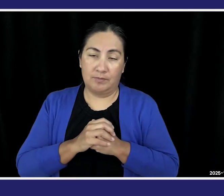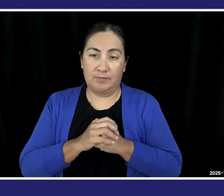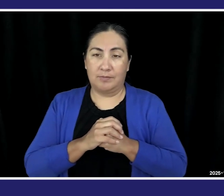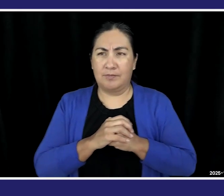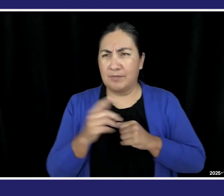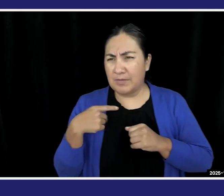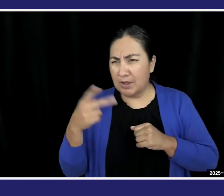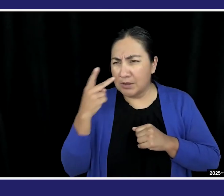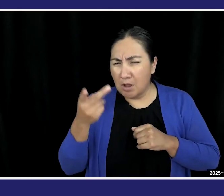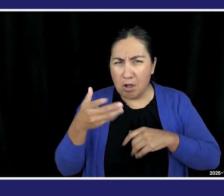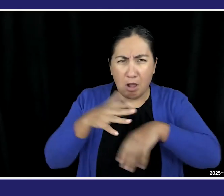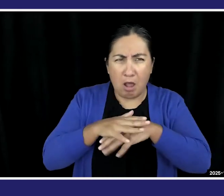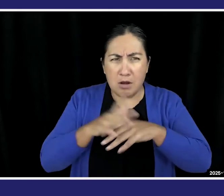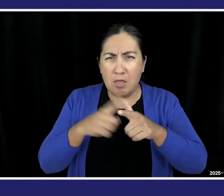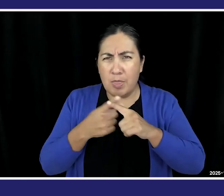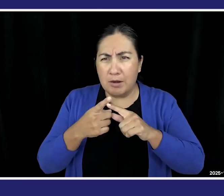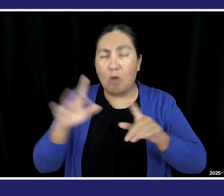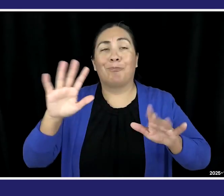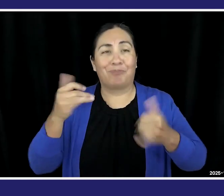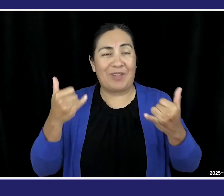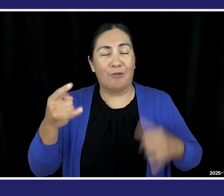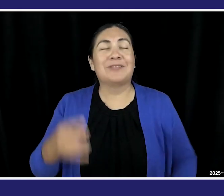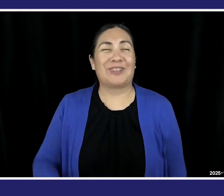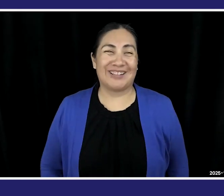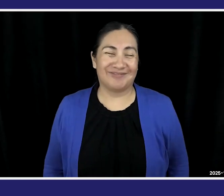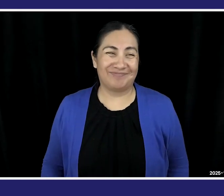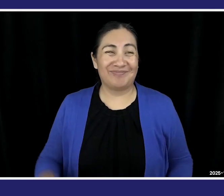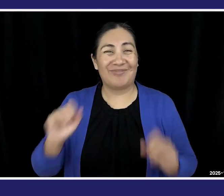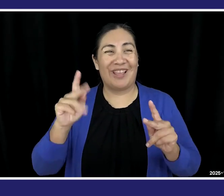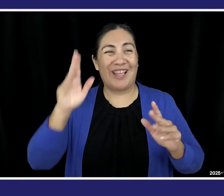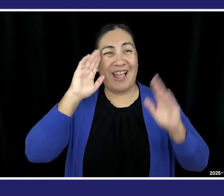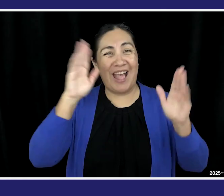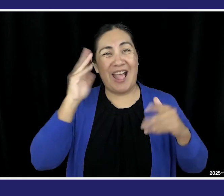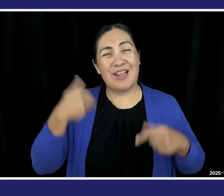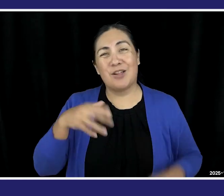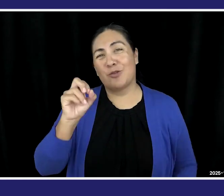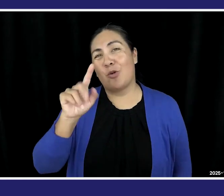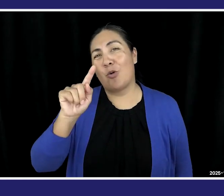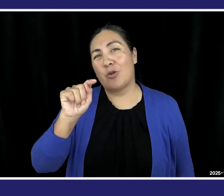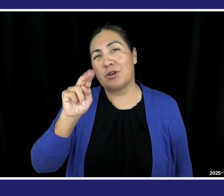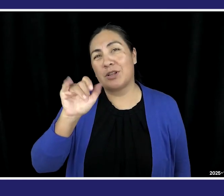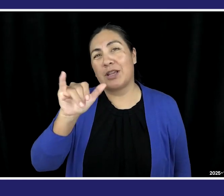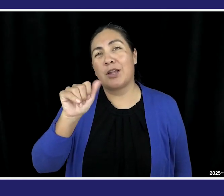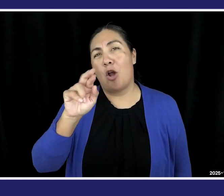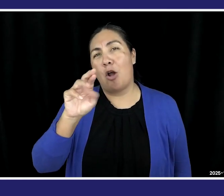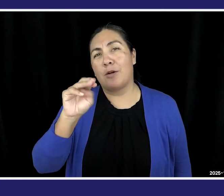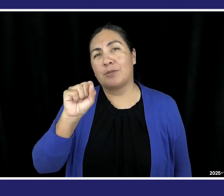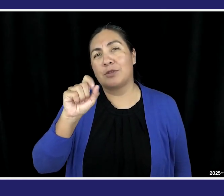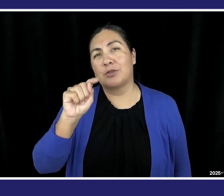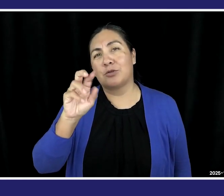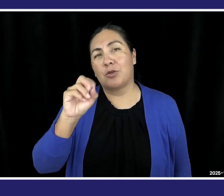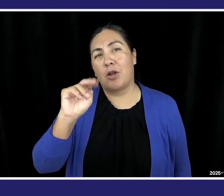I saw you come off for a minute, Courtney, but you're back. Oh, There you go. there you go. Okay. Hi, I'm Courtney Armstrong. I'm the Director of Government Affairs from First